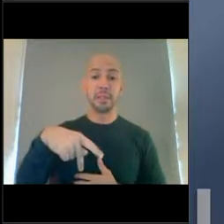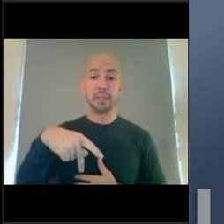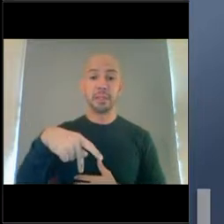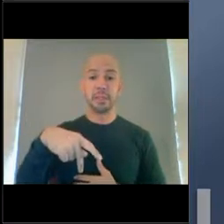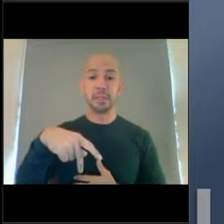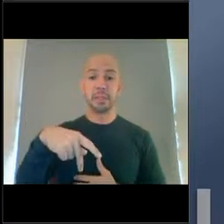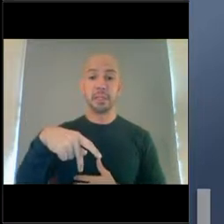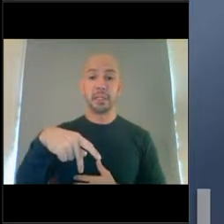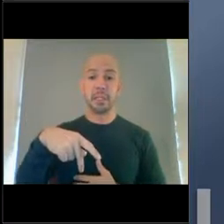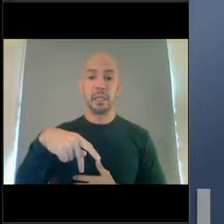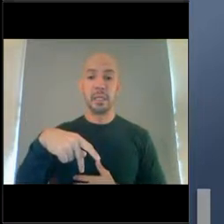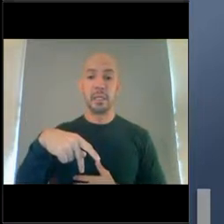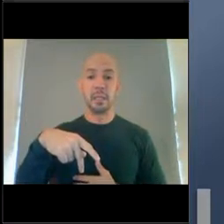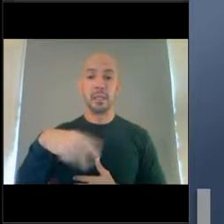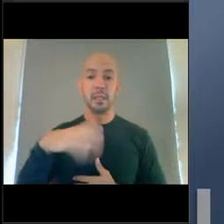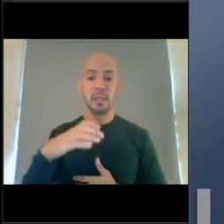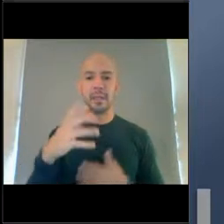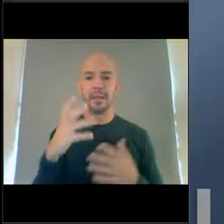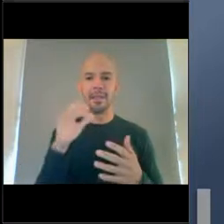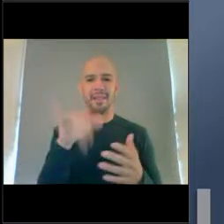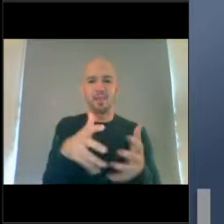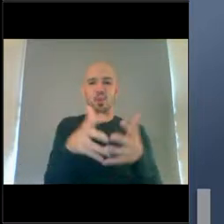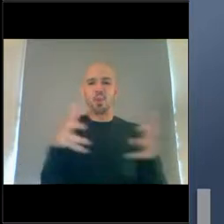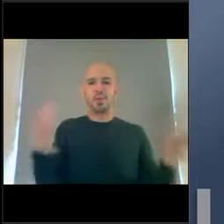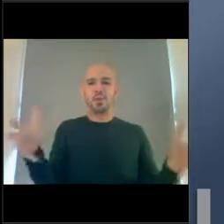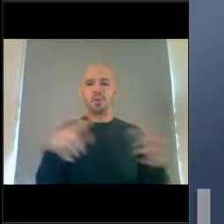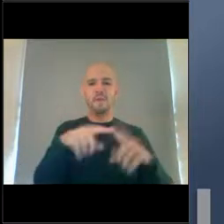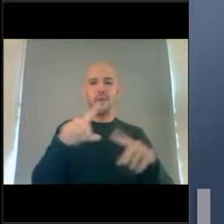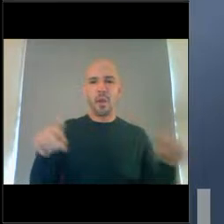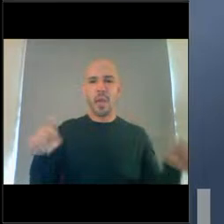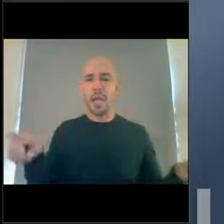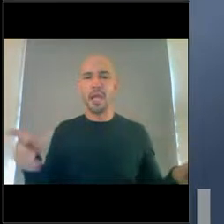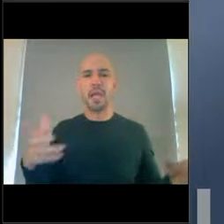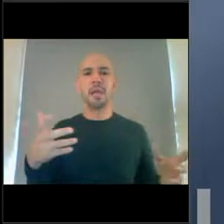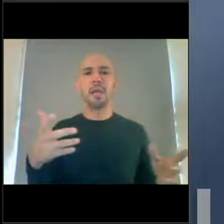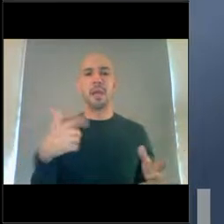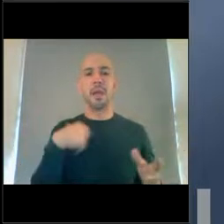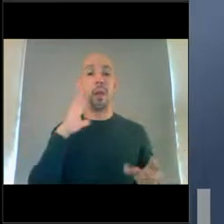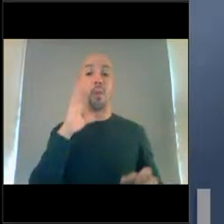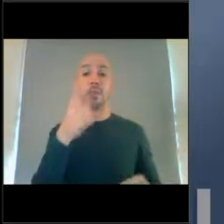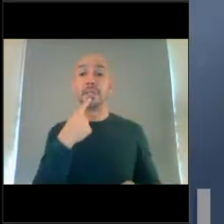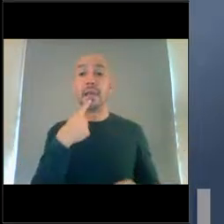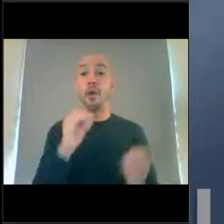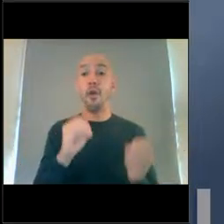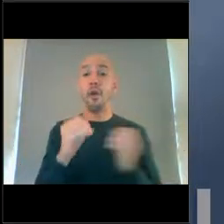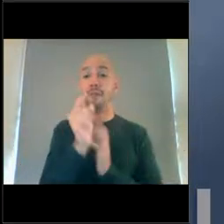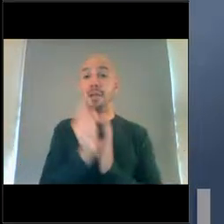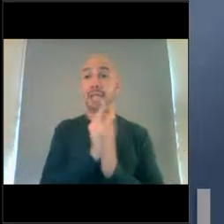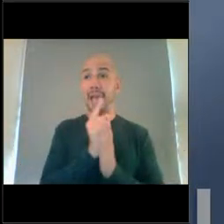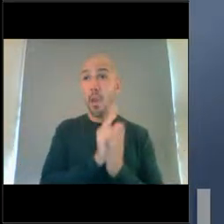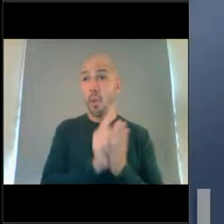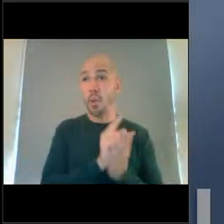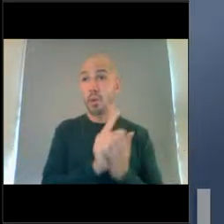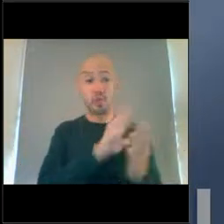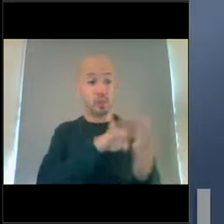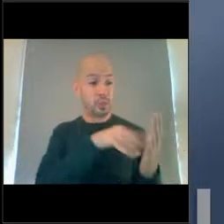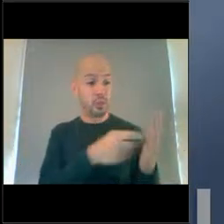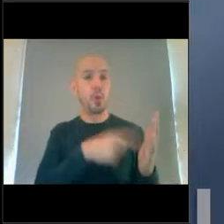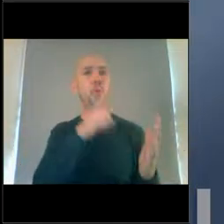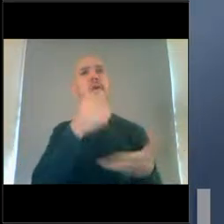variety of input opportunities um and i would say the office hours were really helpful for running through the